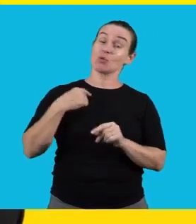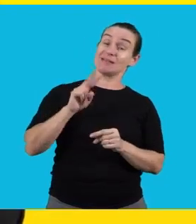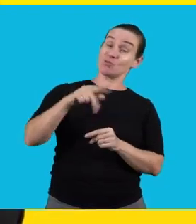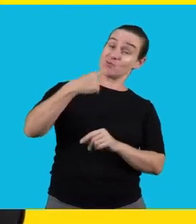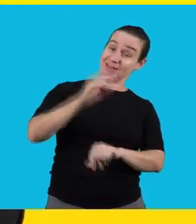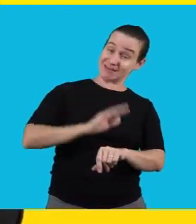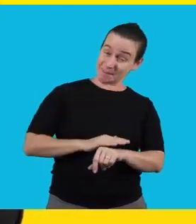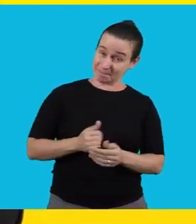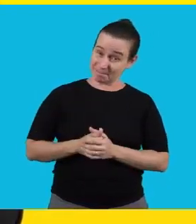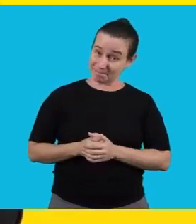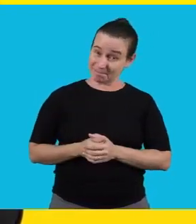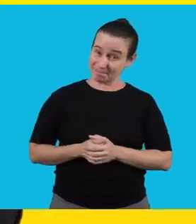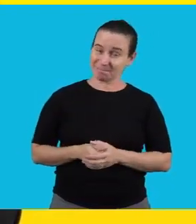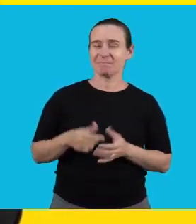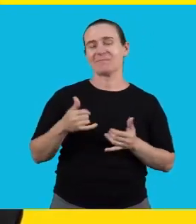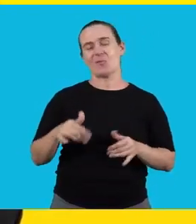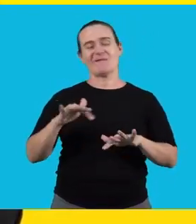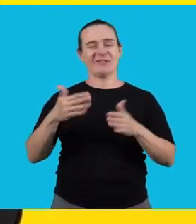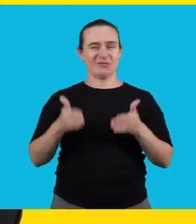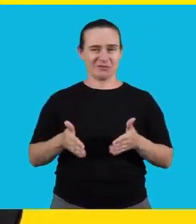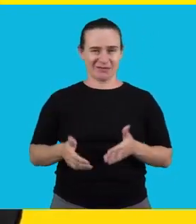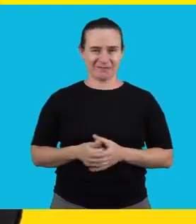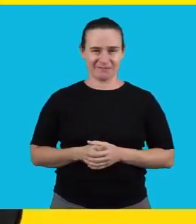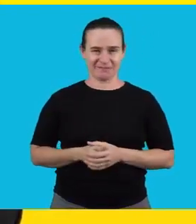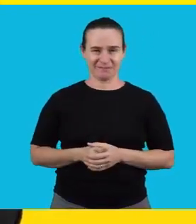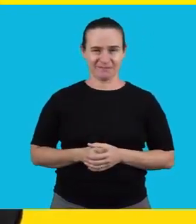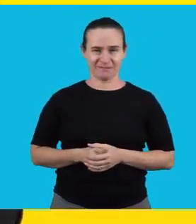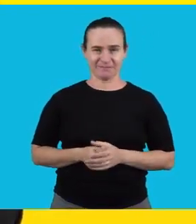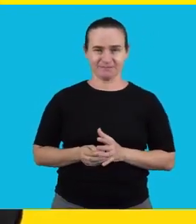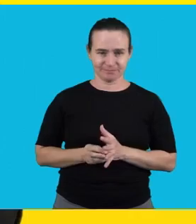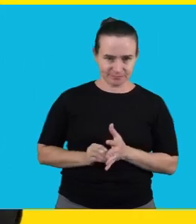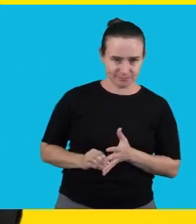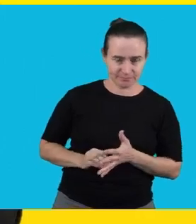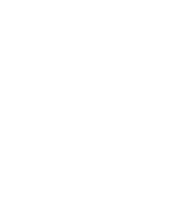session. Till we meet again, let's call it a day.